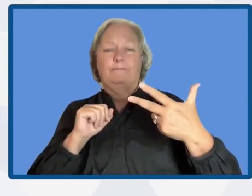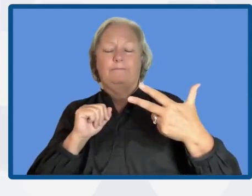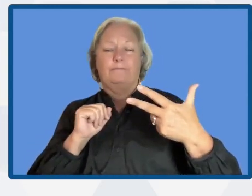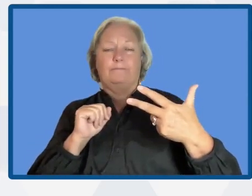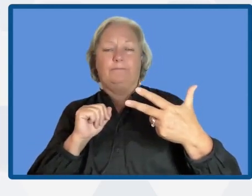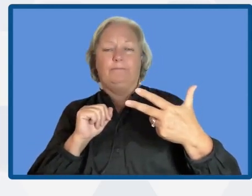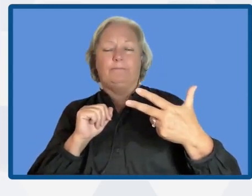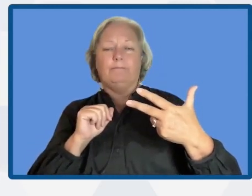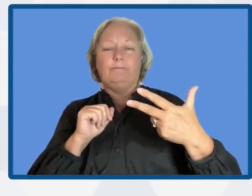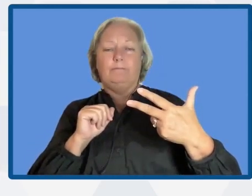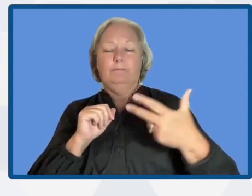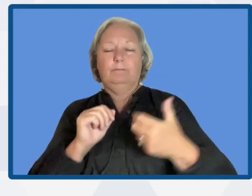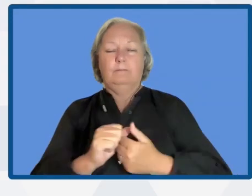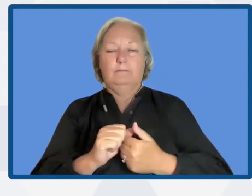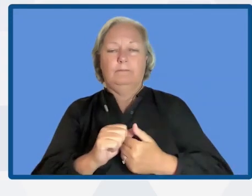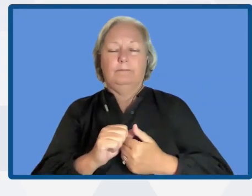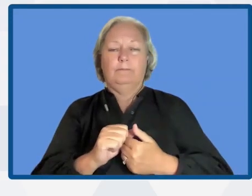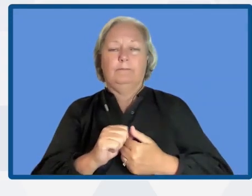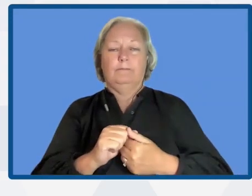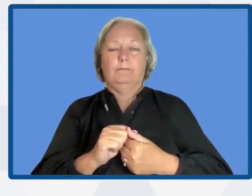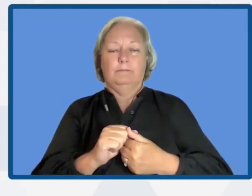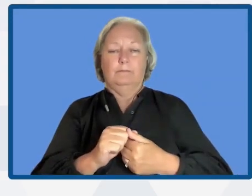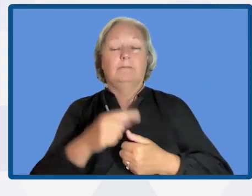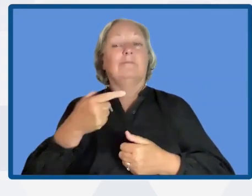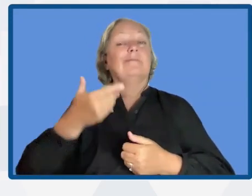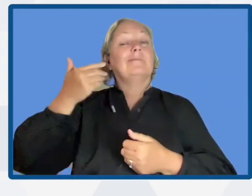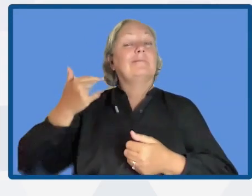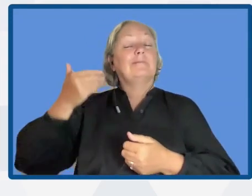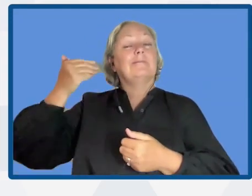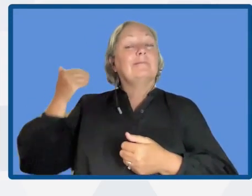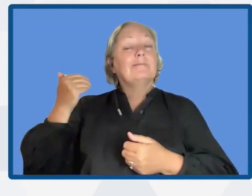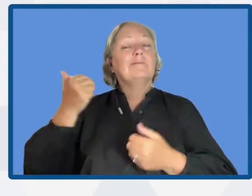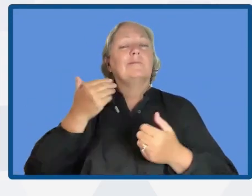In the past sessions, the messages